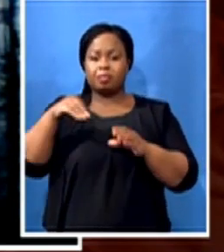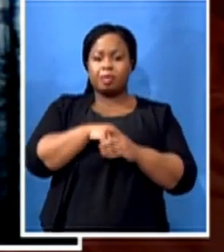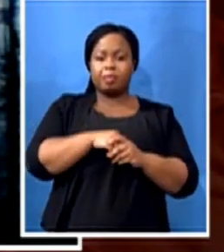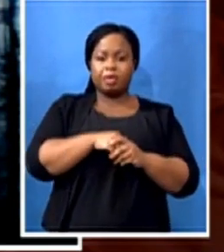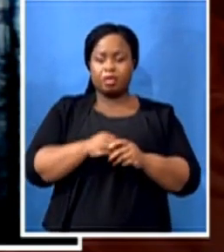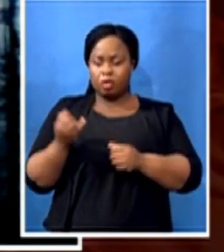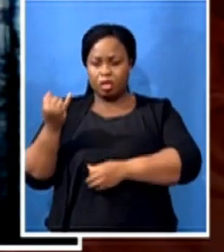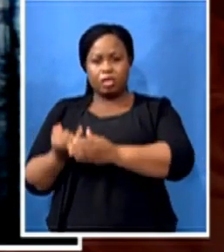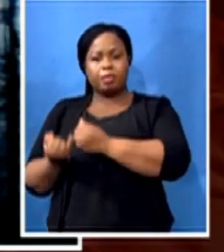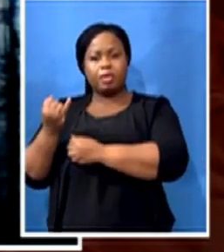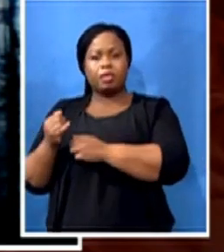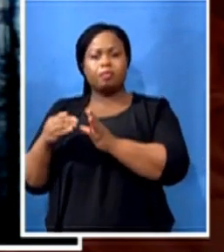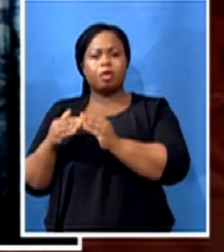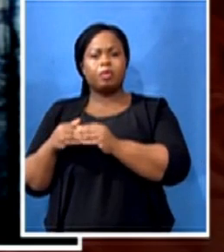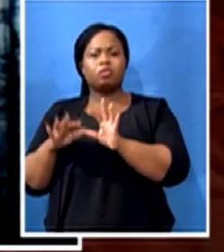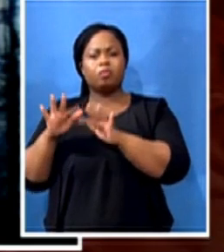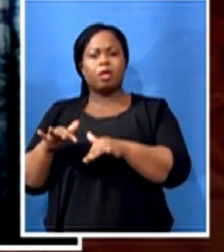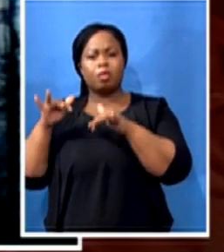provincial level.